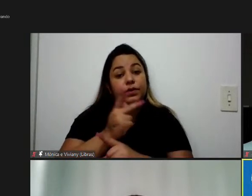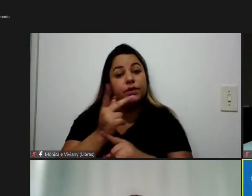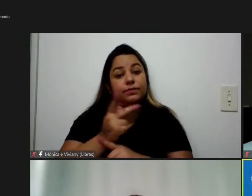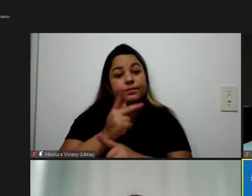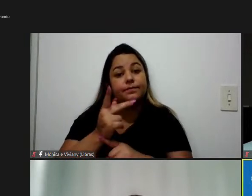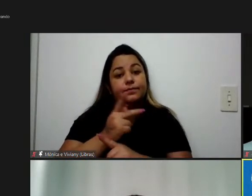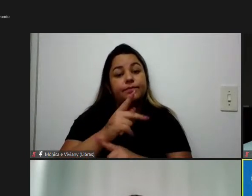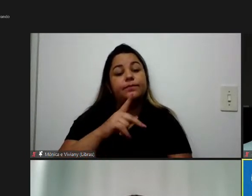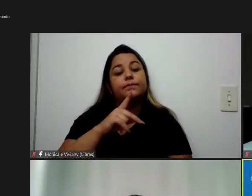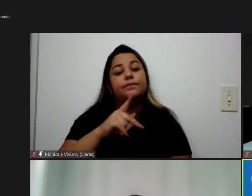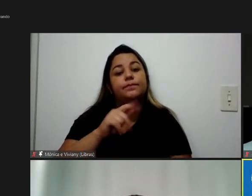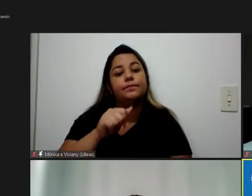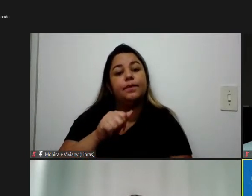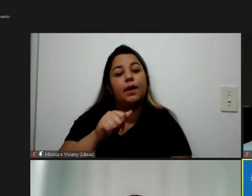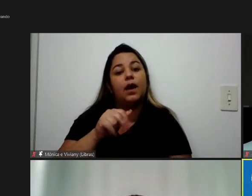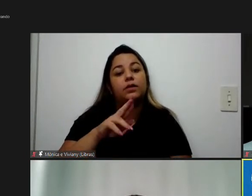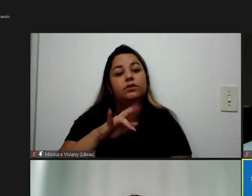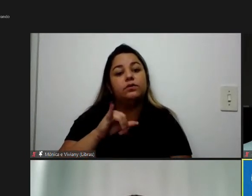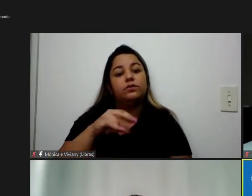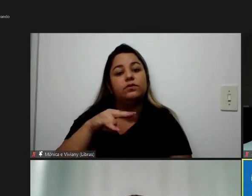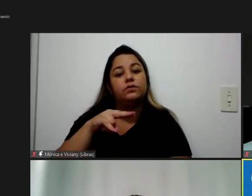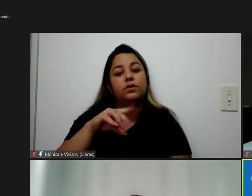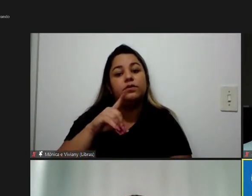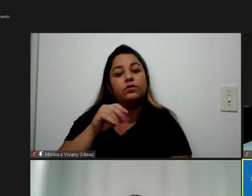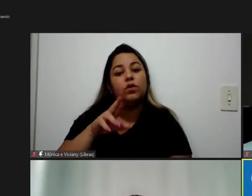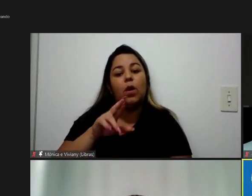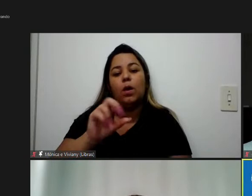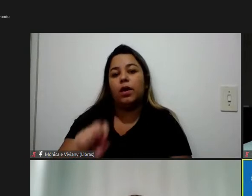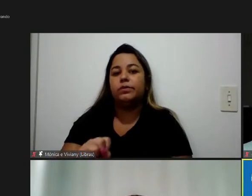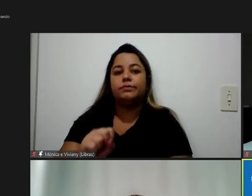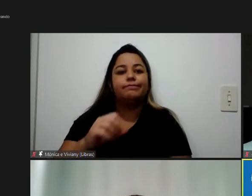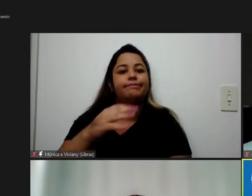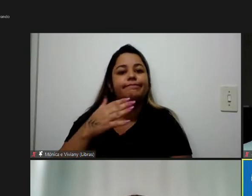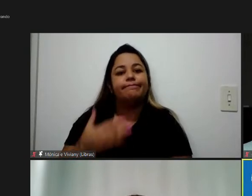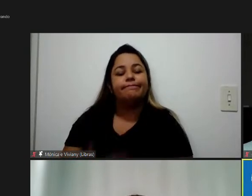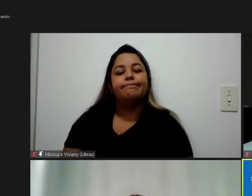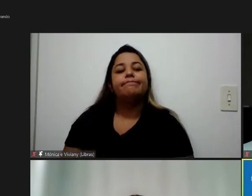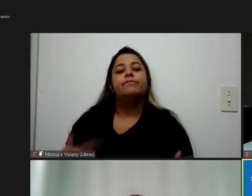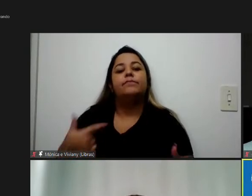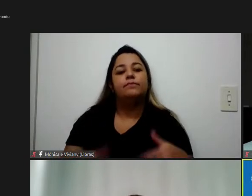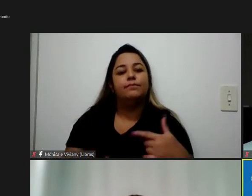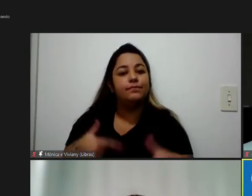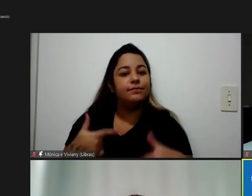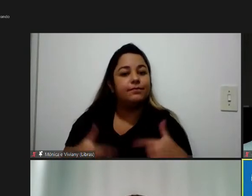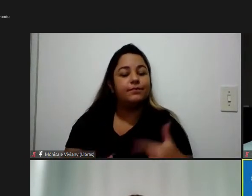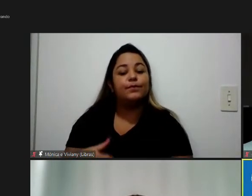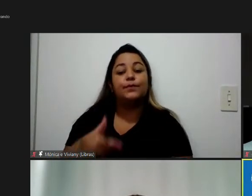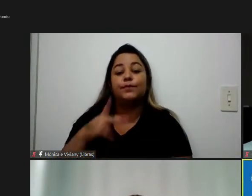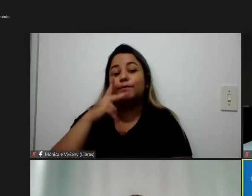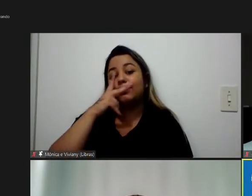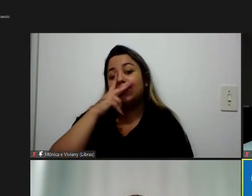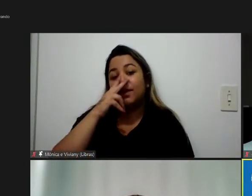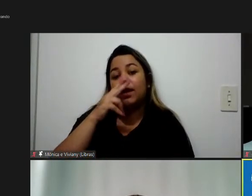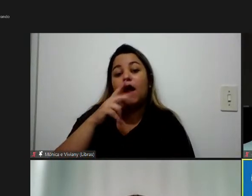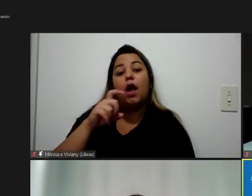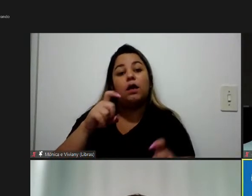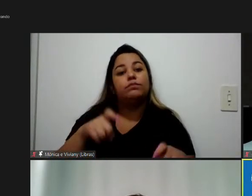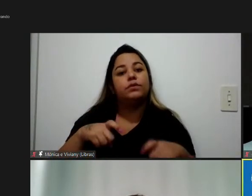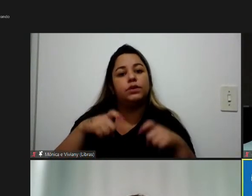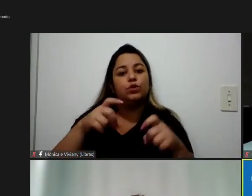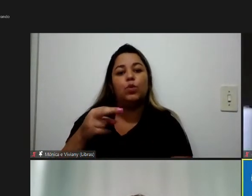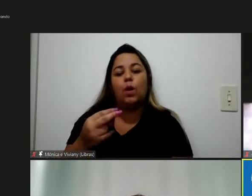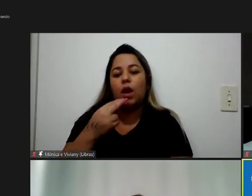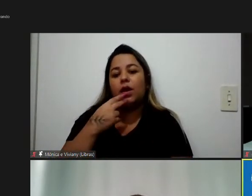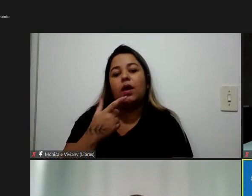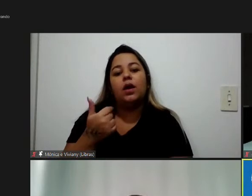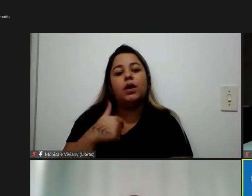the alliance of health workers in our nutrition action. So I think that's what I would like to do. And that is a problem, actually. In Latin